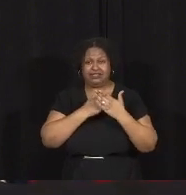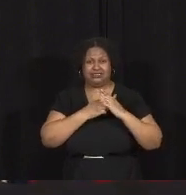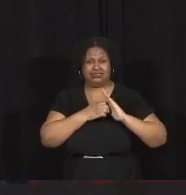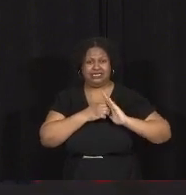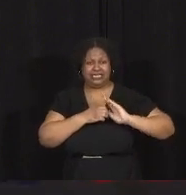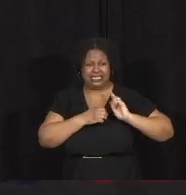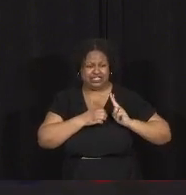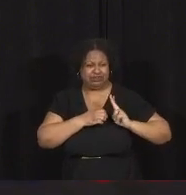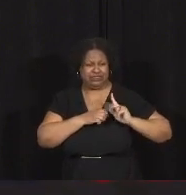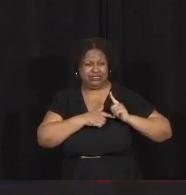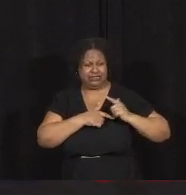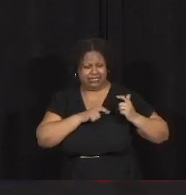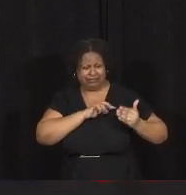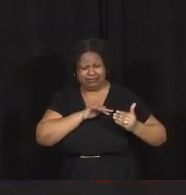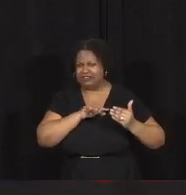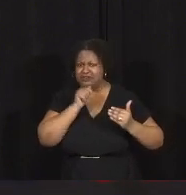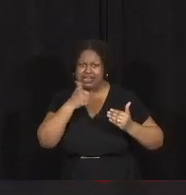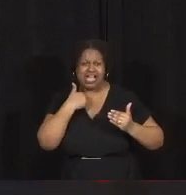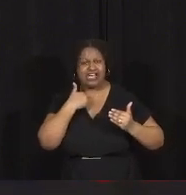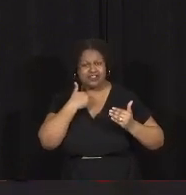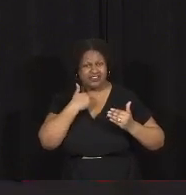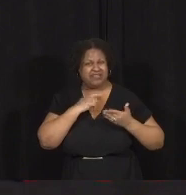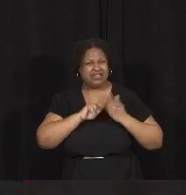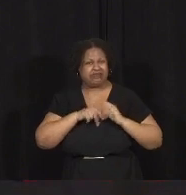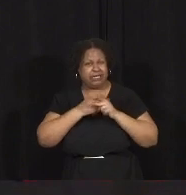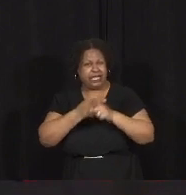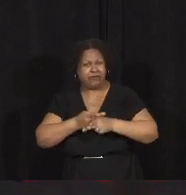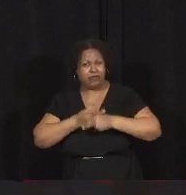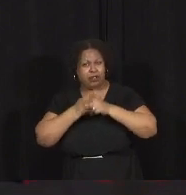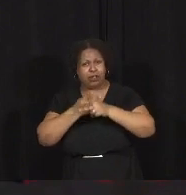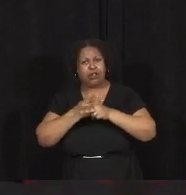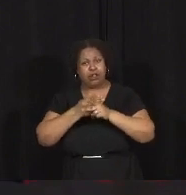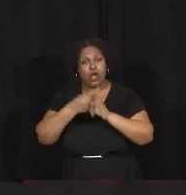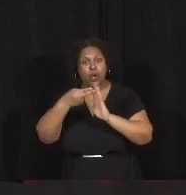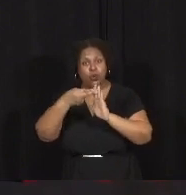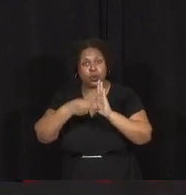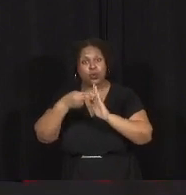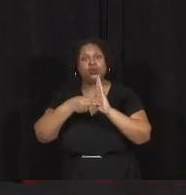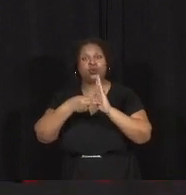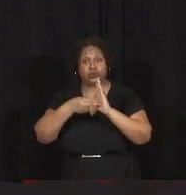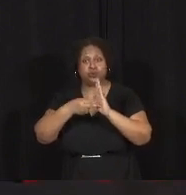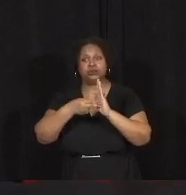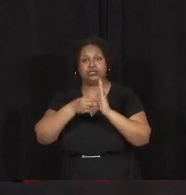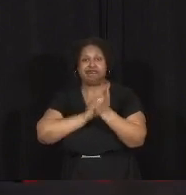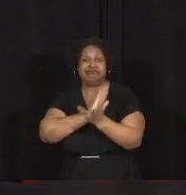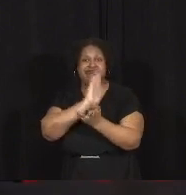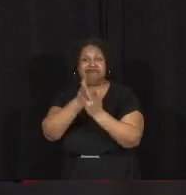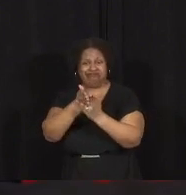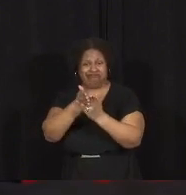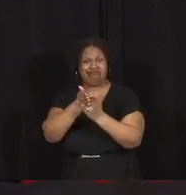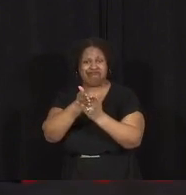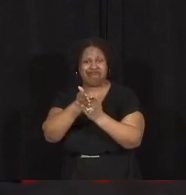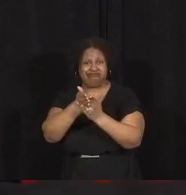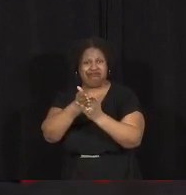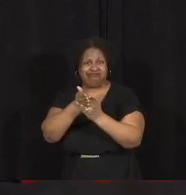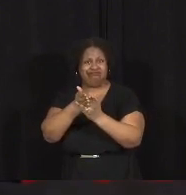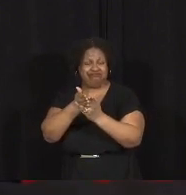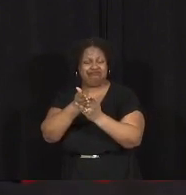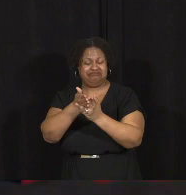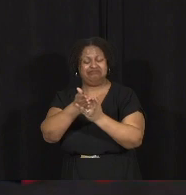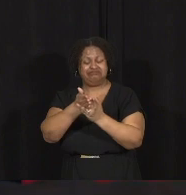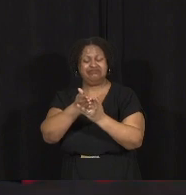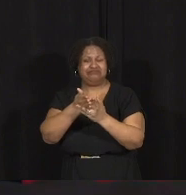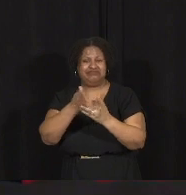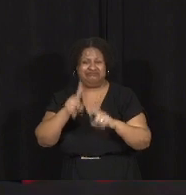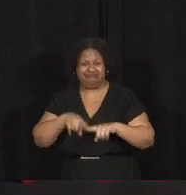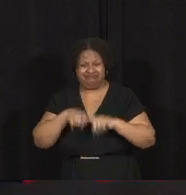about lifting social measures, because there is still a large proportion of the population who are vulnerable. Whereas